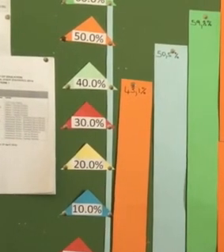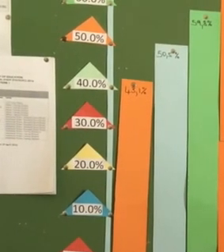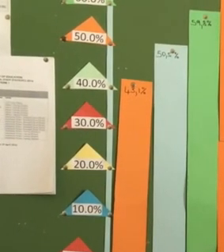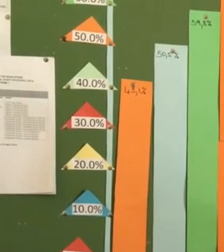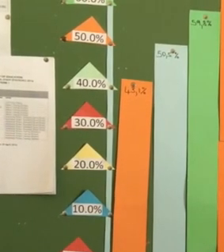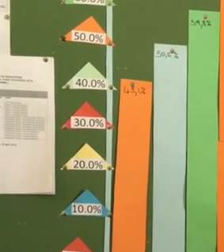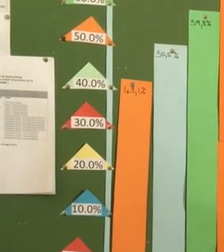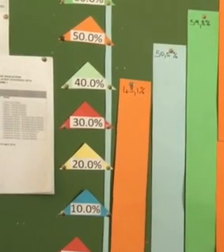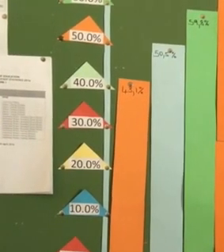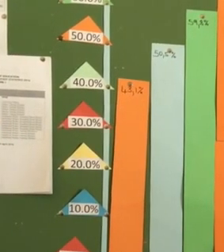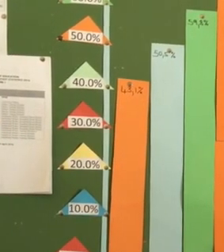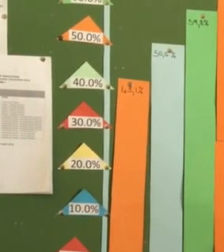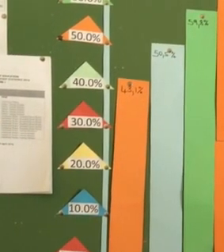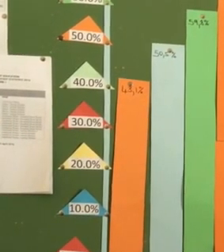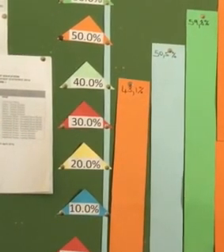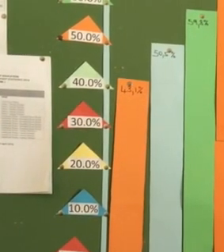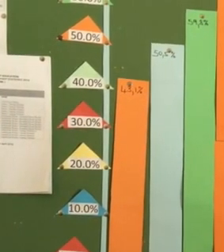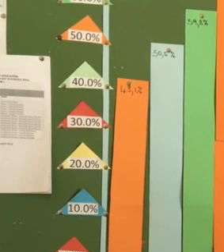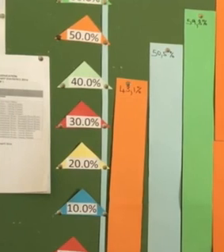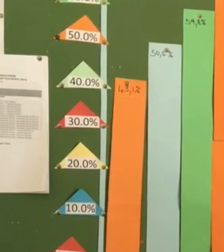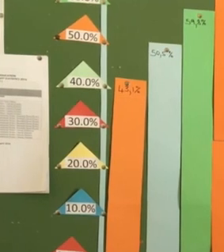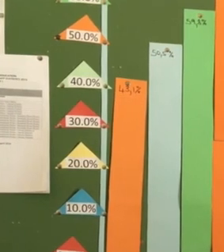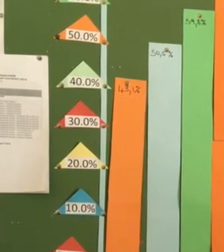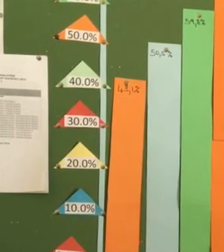Yeah, our circuit received